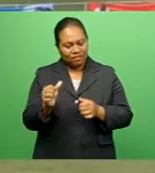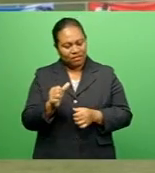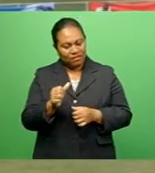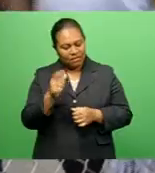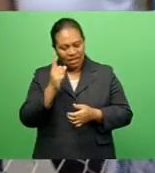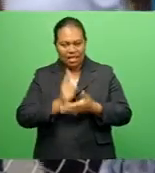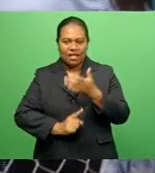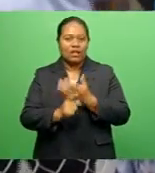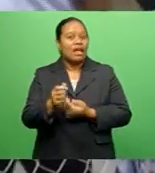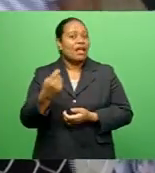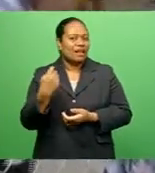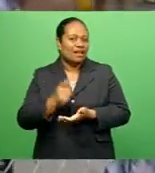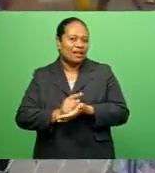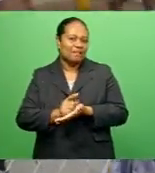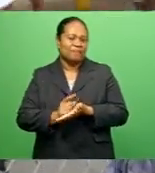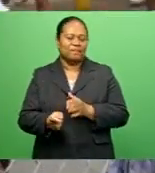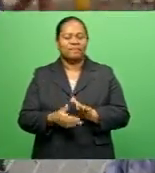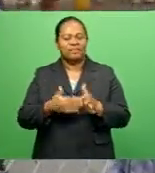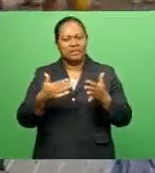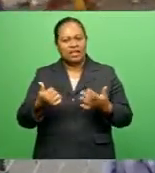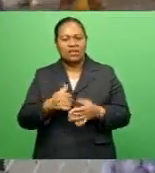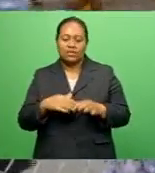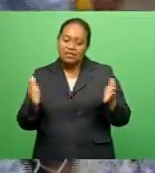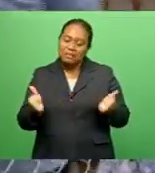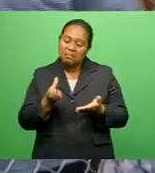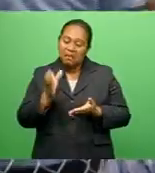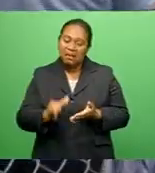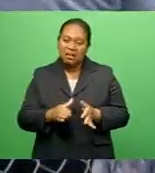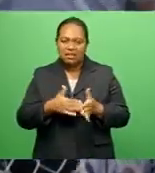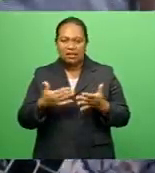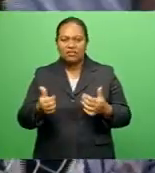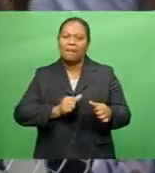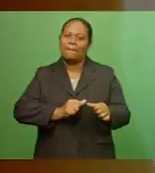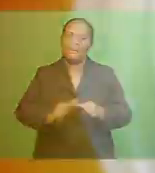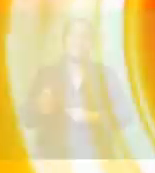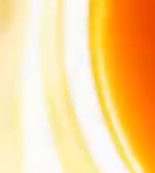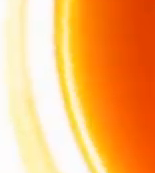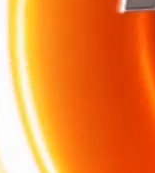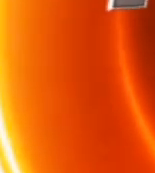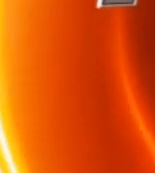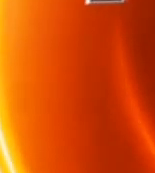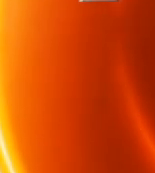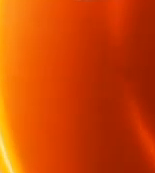With more mature thinking with the players, I think we'll be better in the next game.